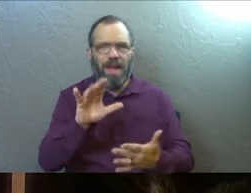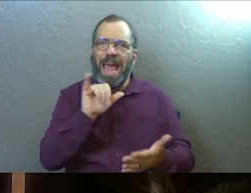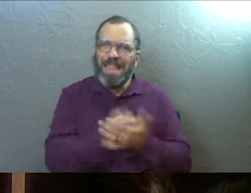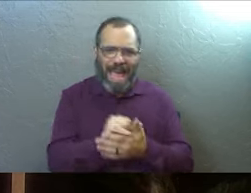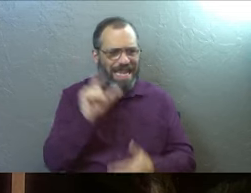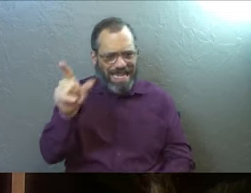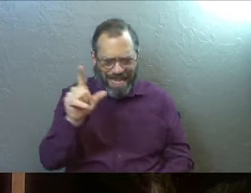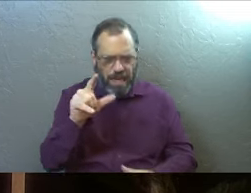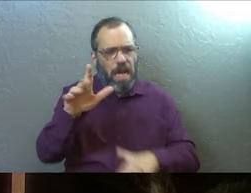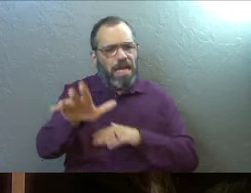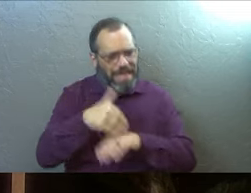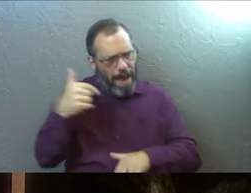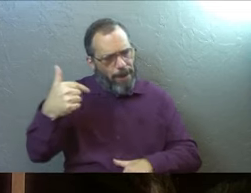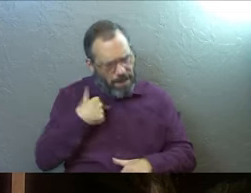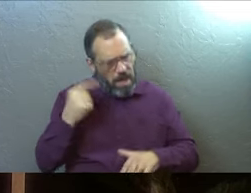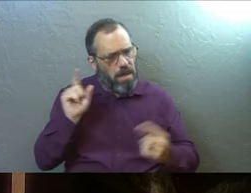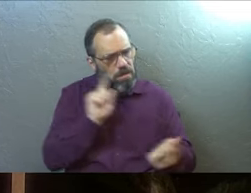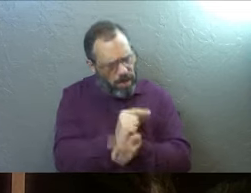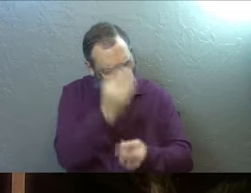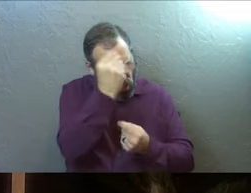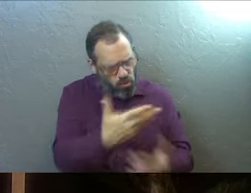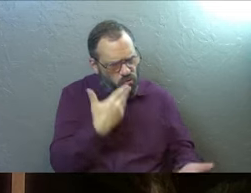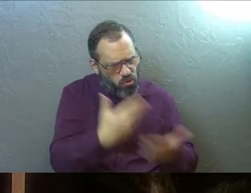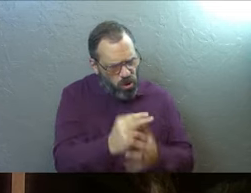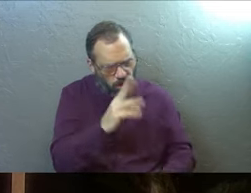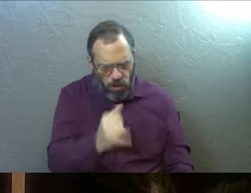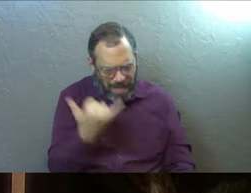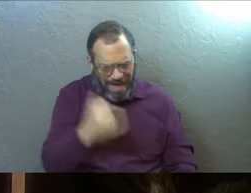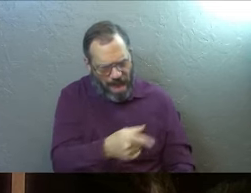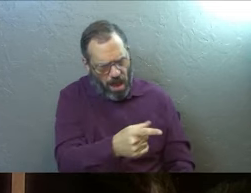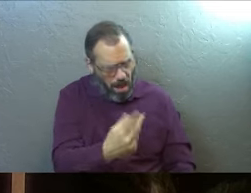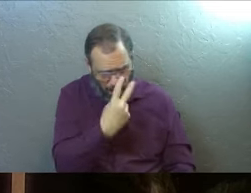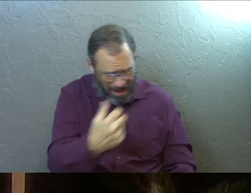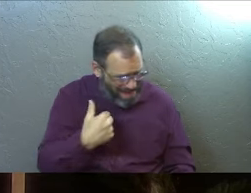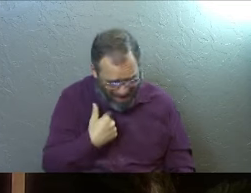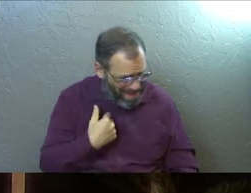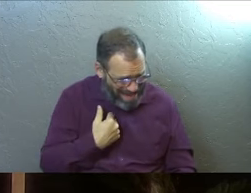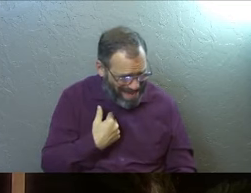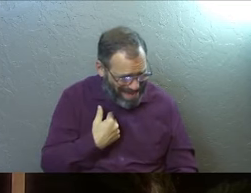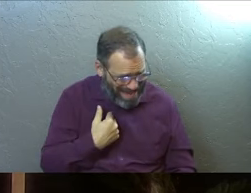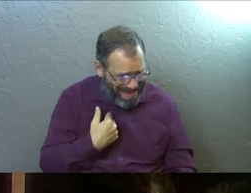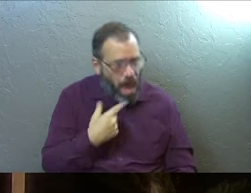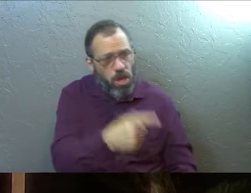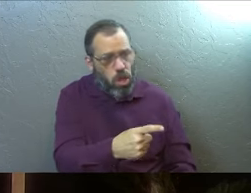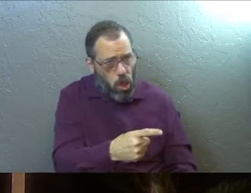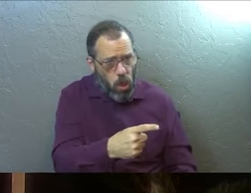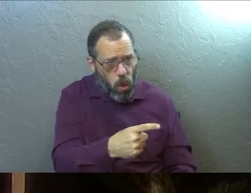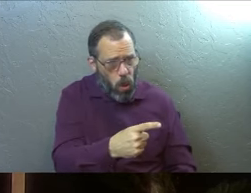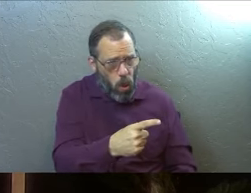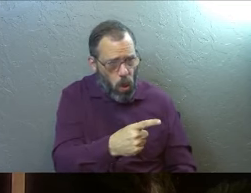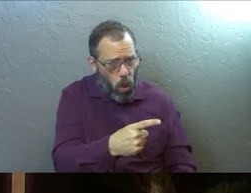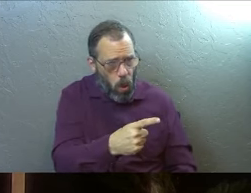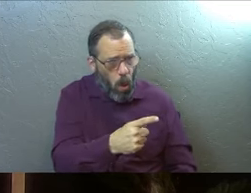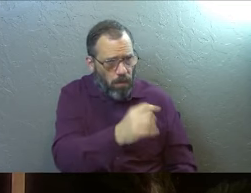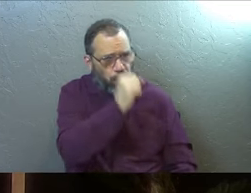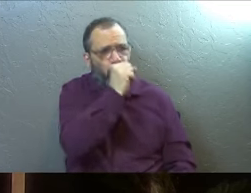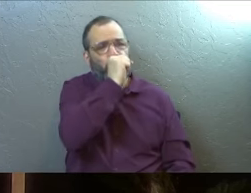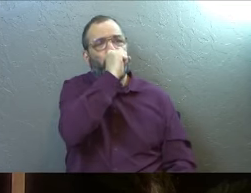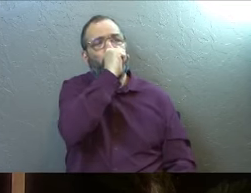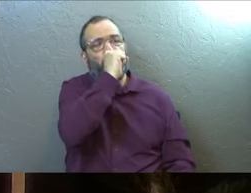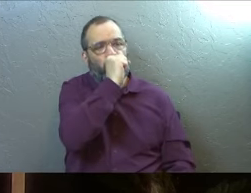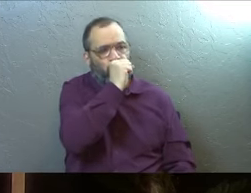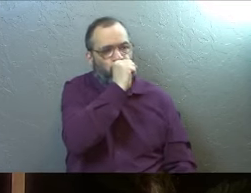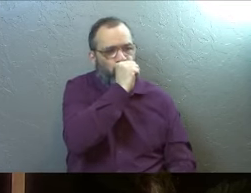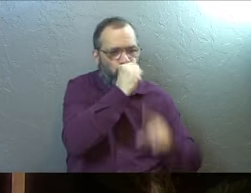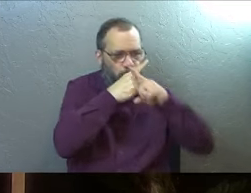It was he who sent me to bring you this good news. But now, since you didn't believe what I said, you will be silent and unable to speak until